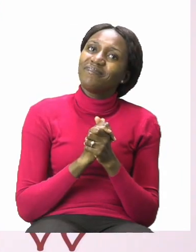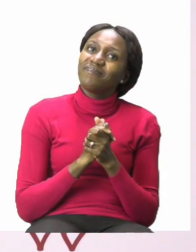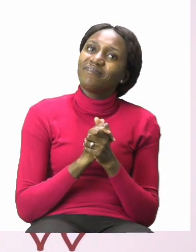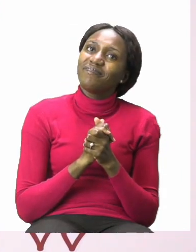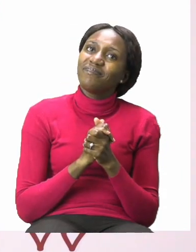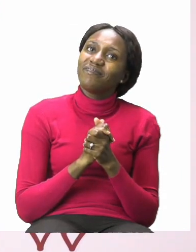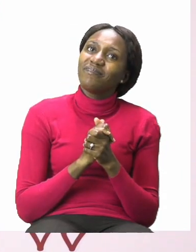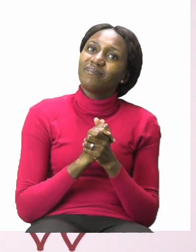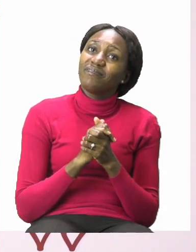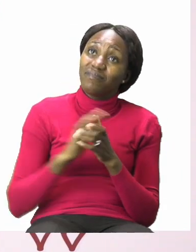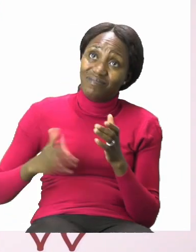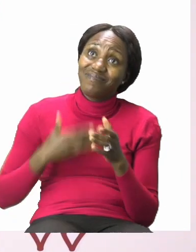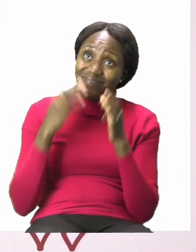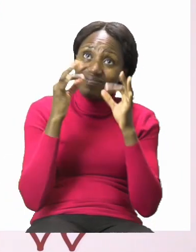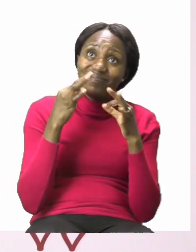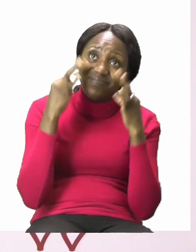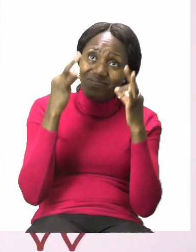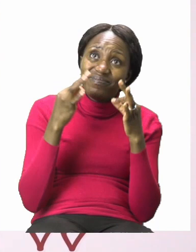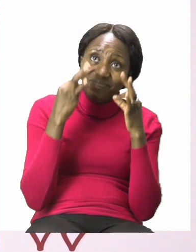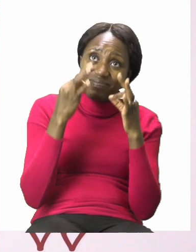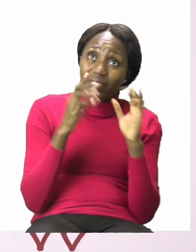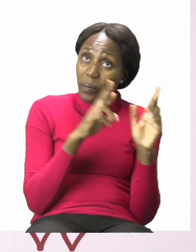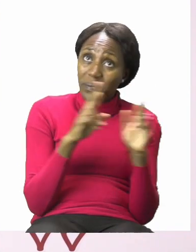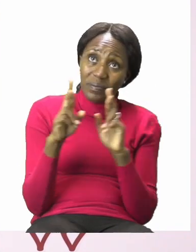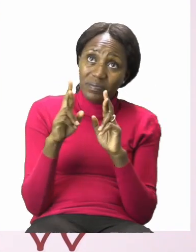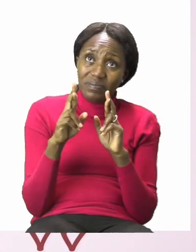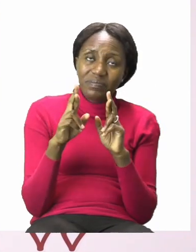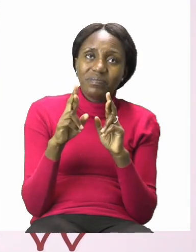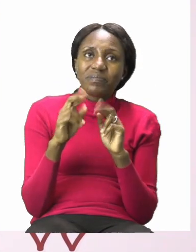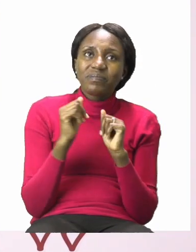ready to sing? Wonderful.